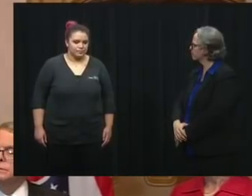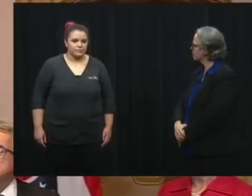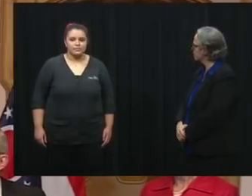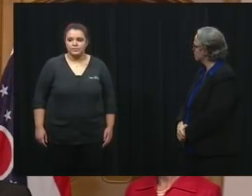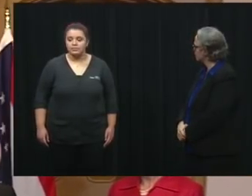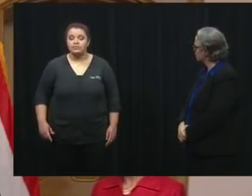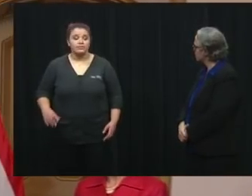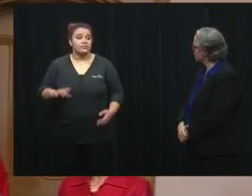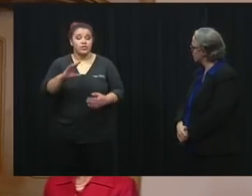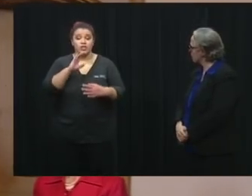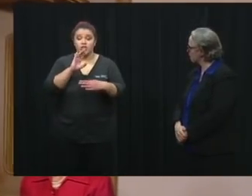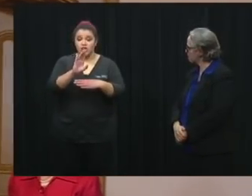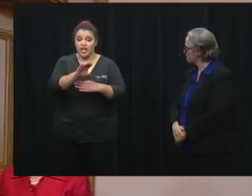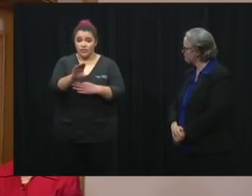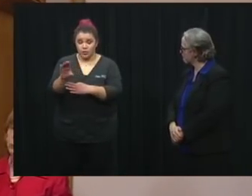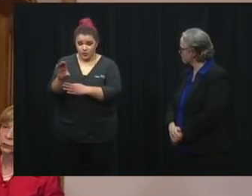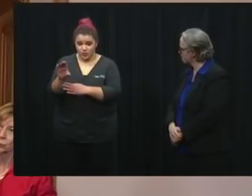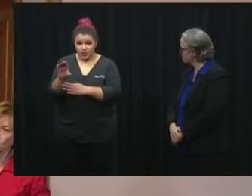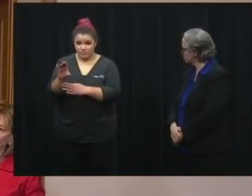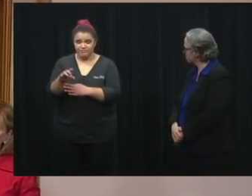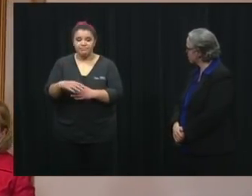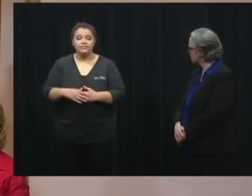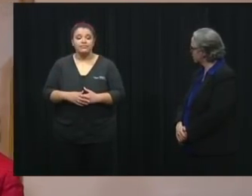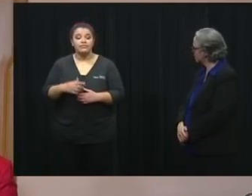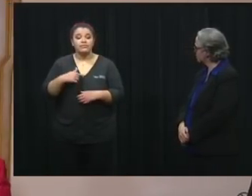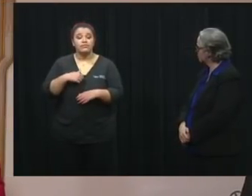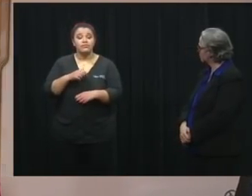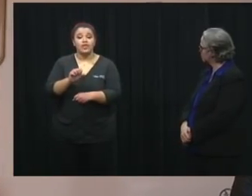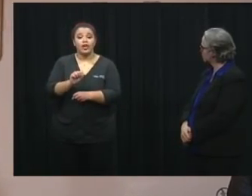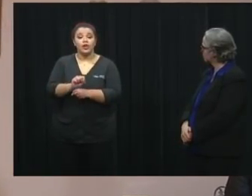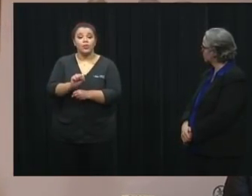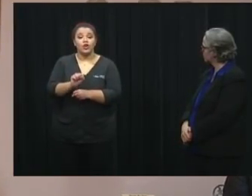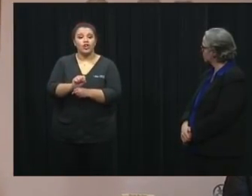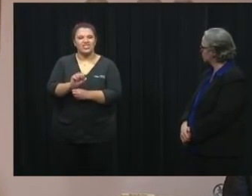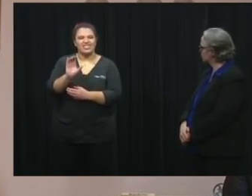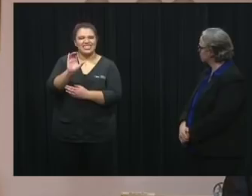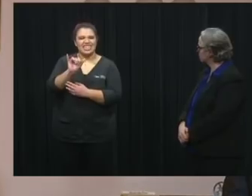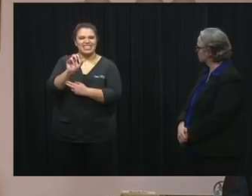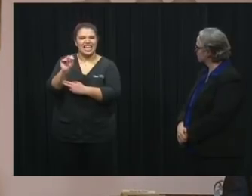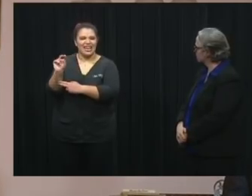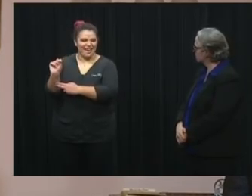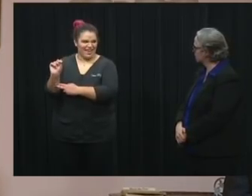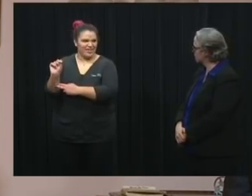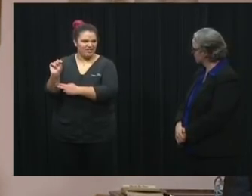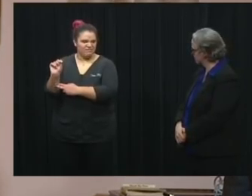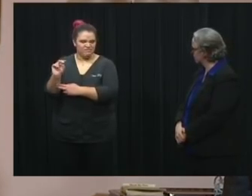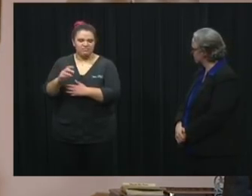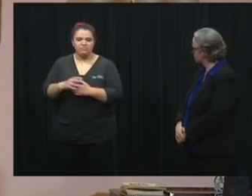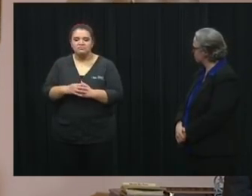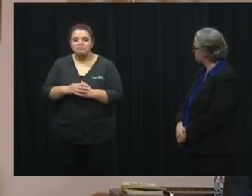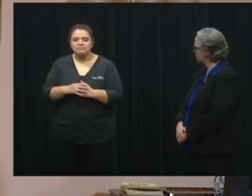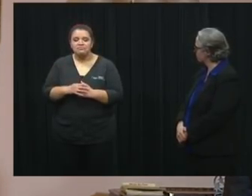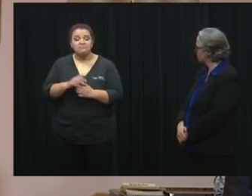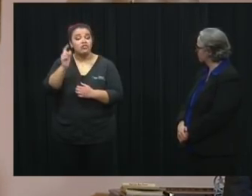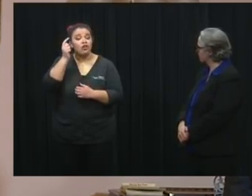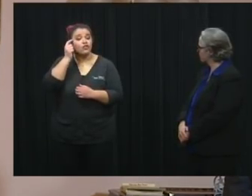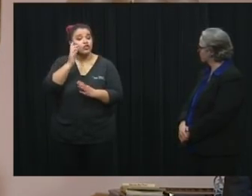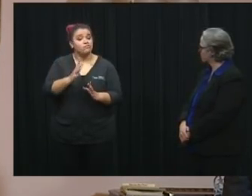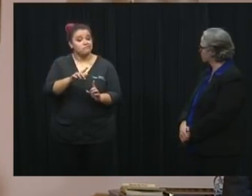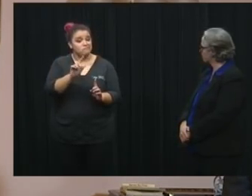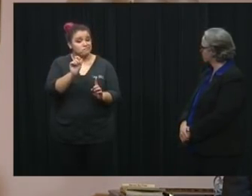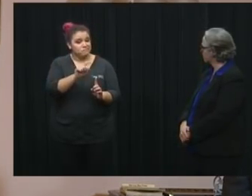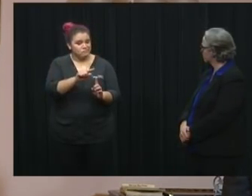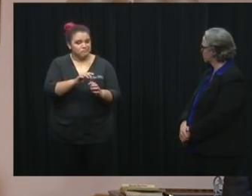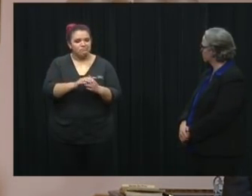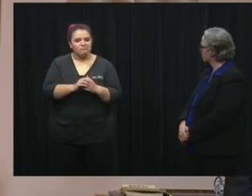Good afternoon, everybody. I'm Ben Schwartz from WCPO in Cincinnati. Governor DeWine, I know